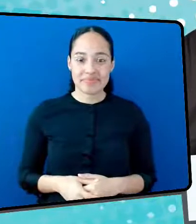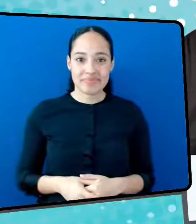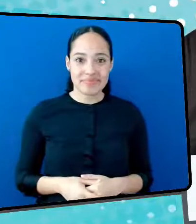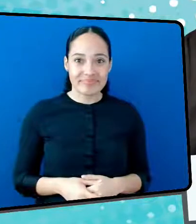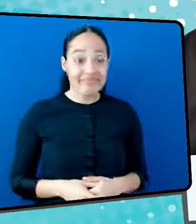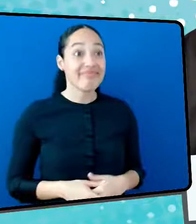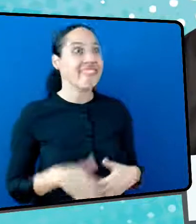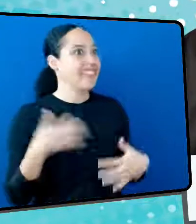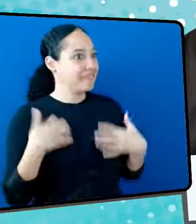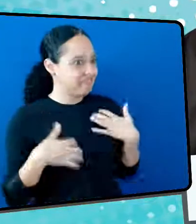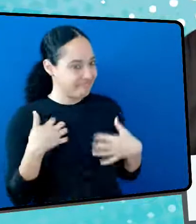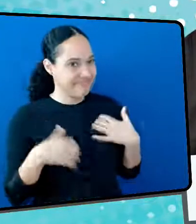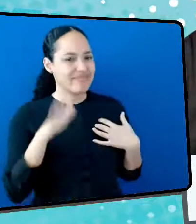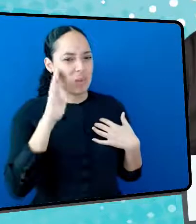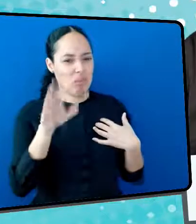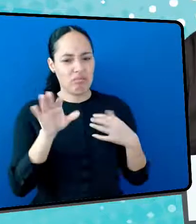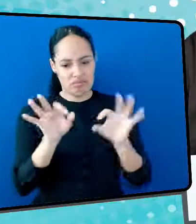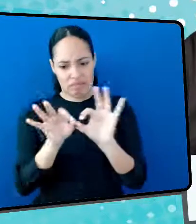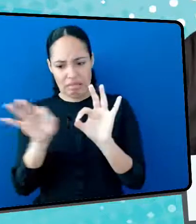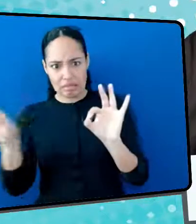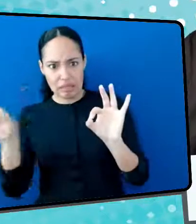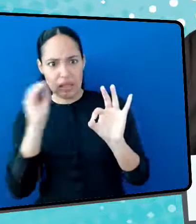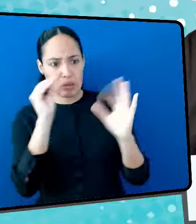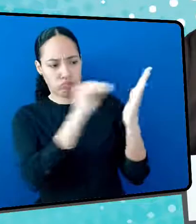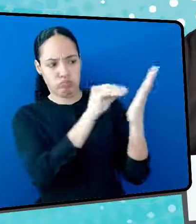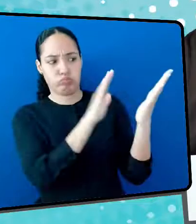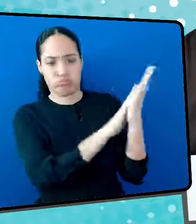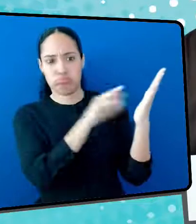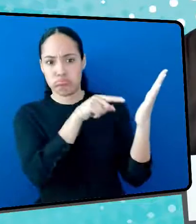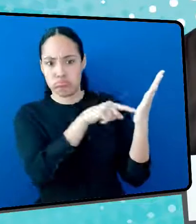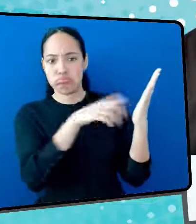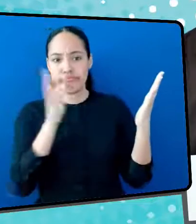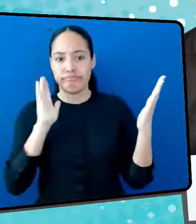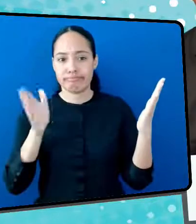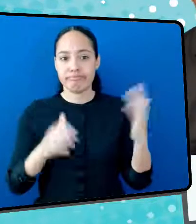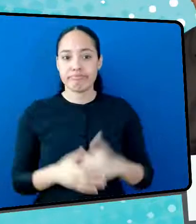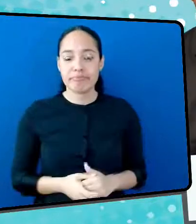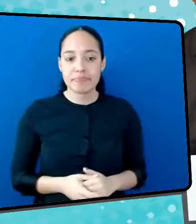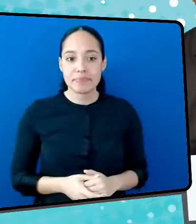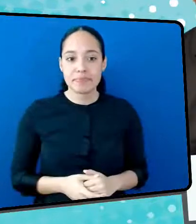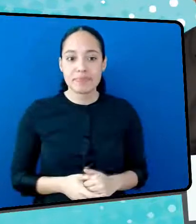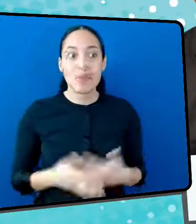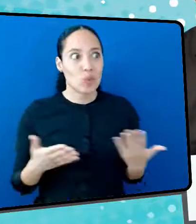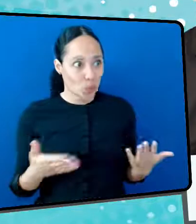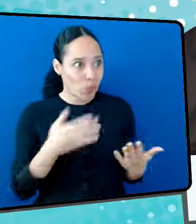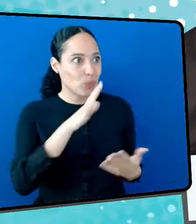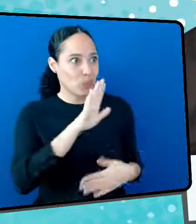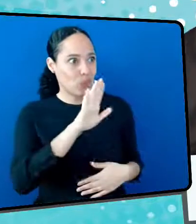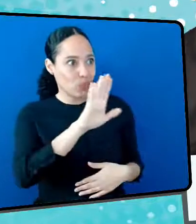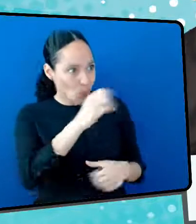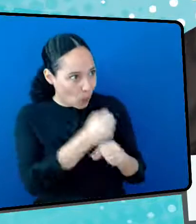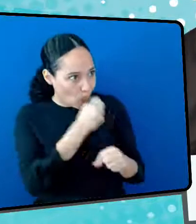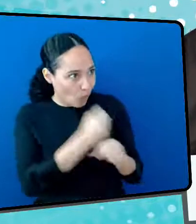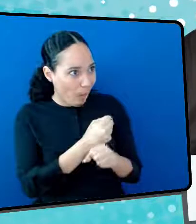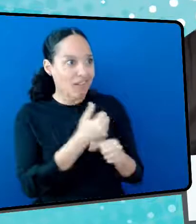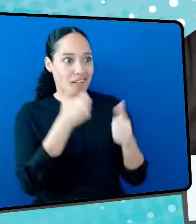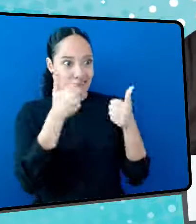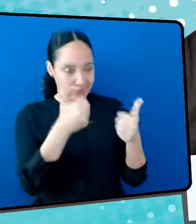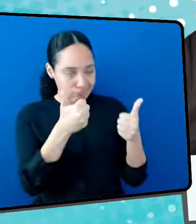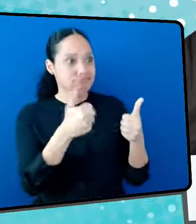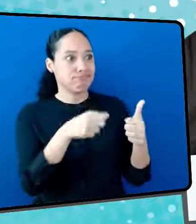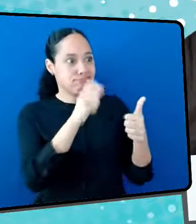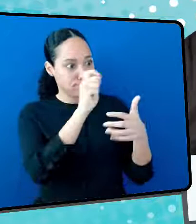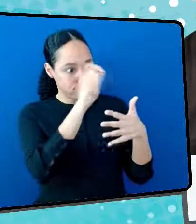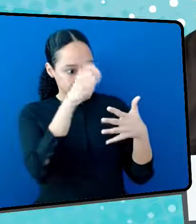too, with in the show notes. So now we know what you do. Yeah. In the last few